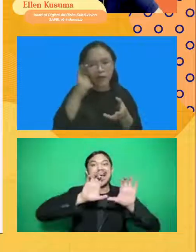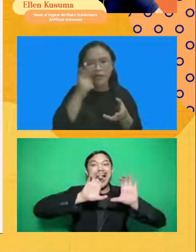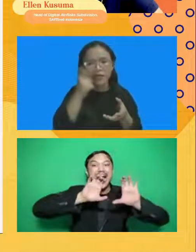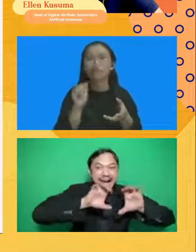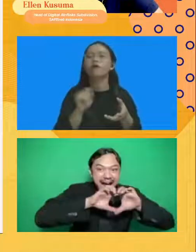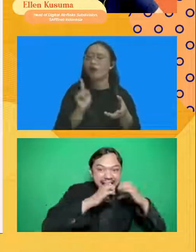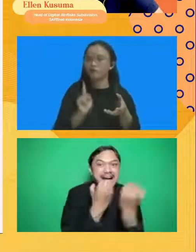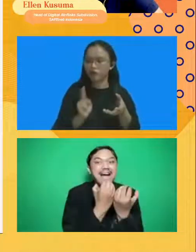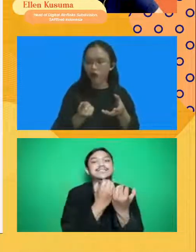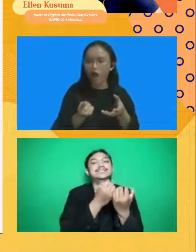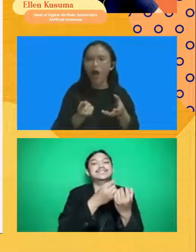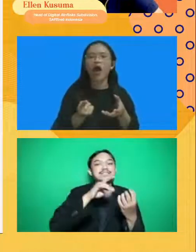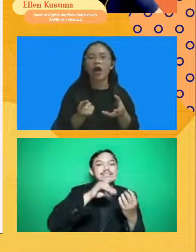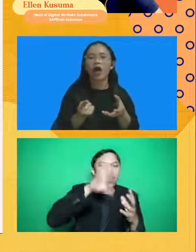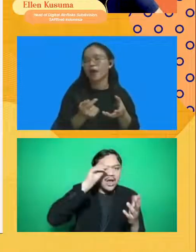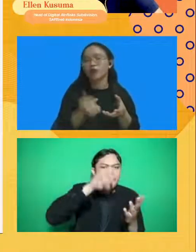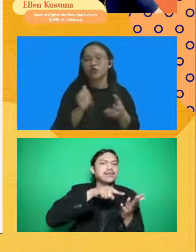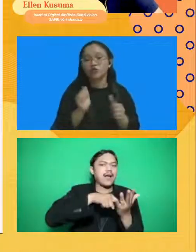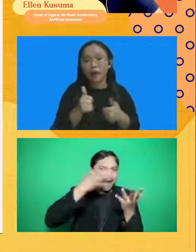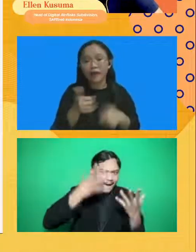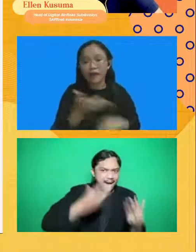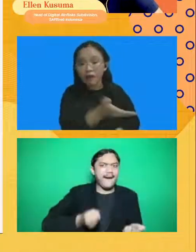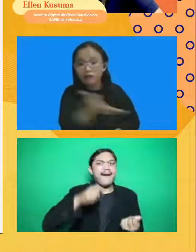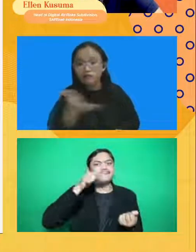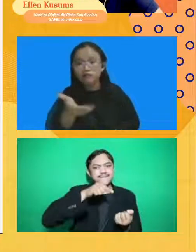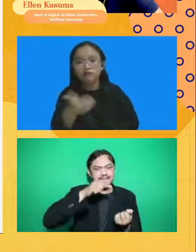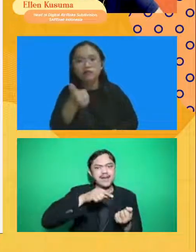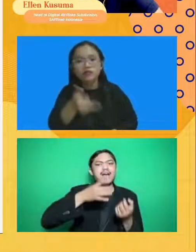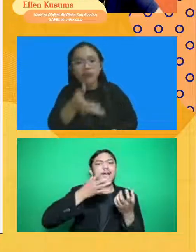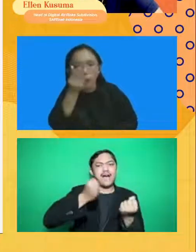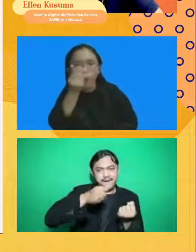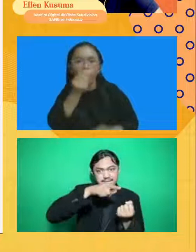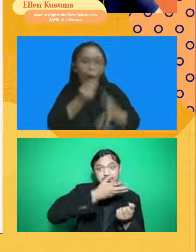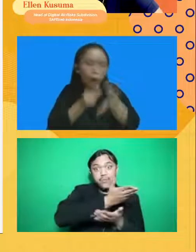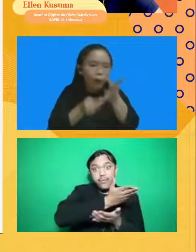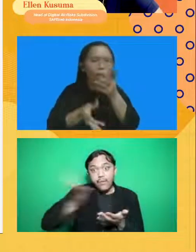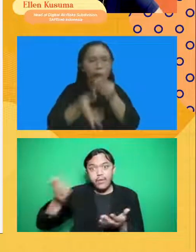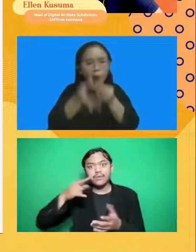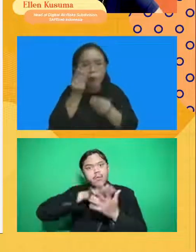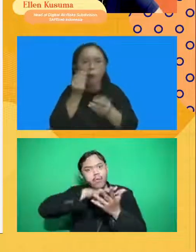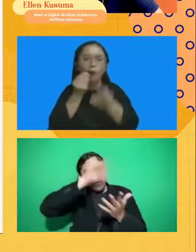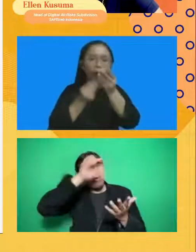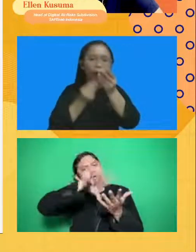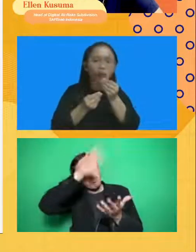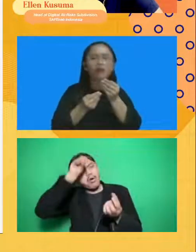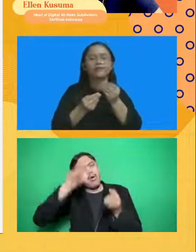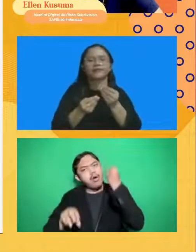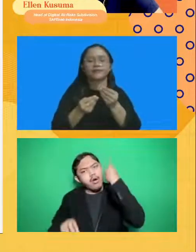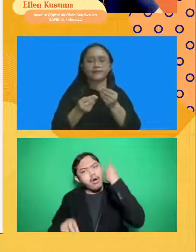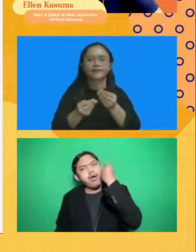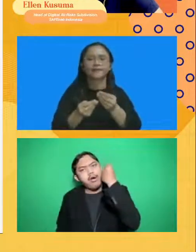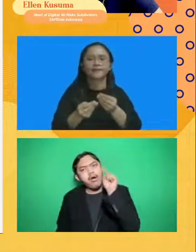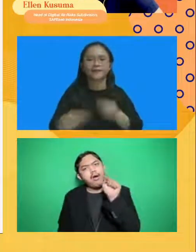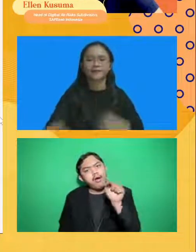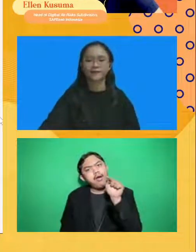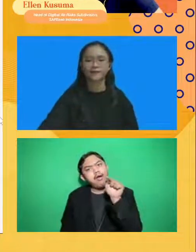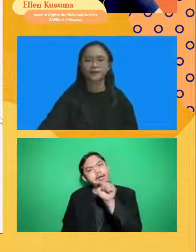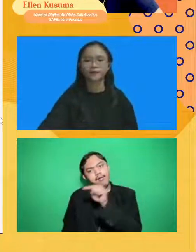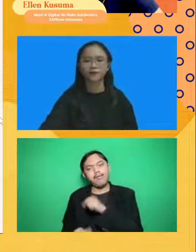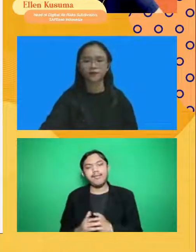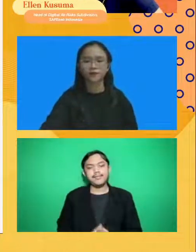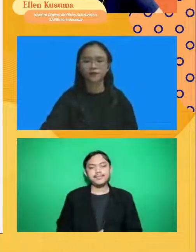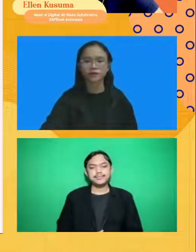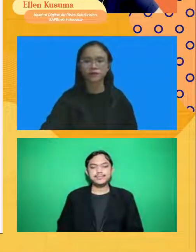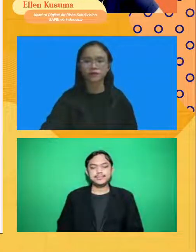upgrade their knowledge on digital security, with emphasis also on online gender-based violence. And we also do